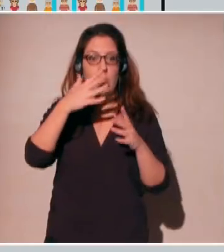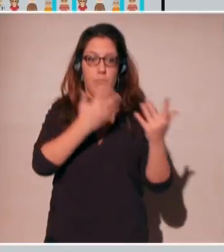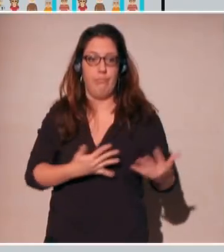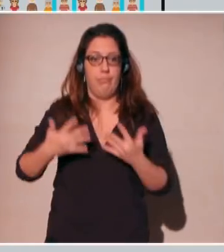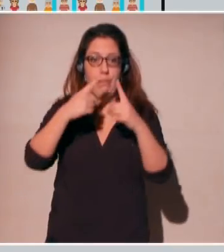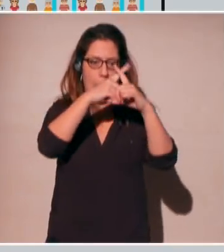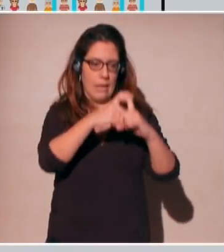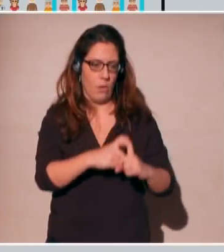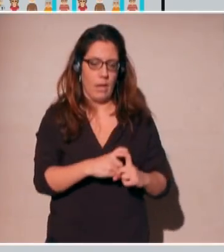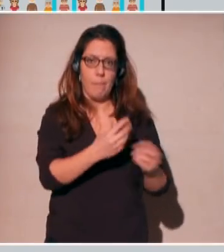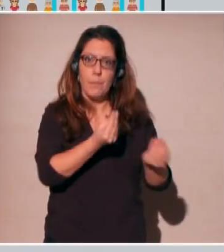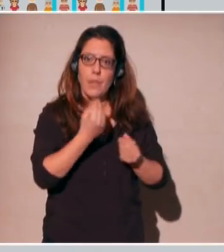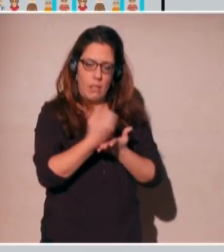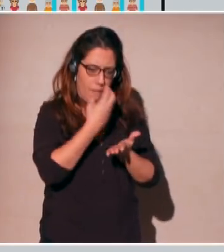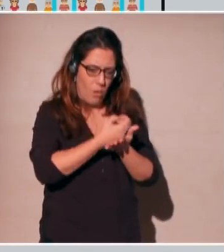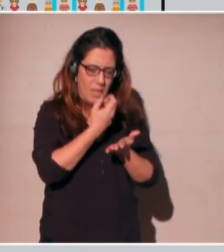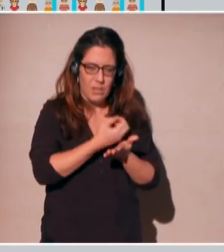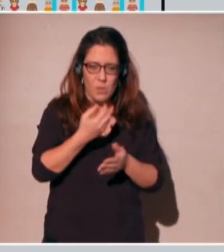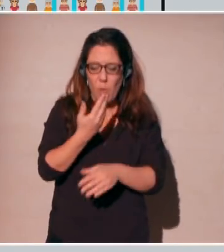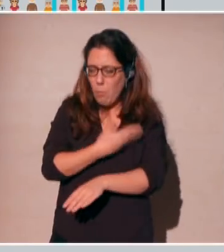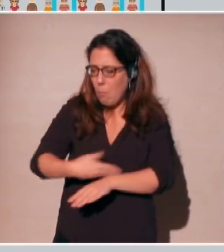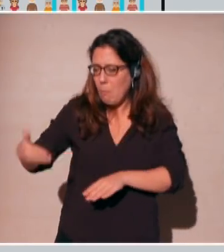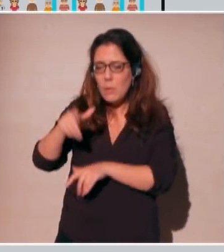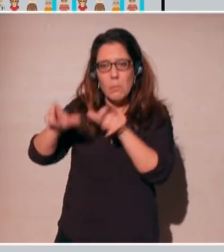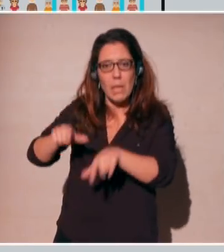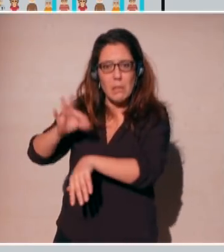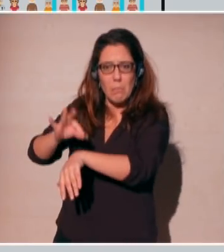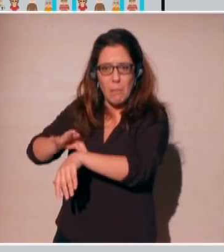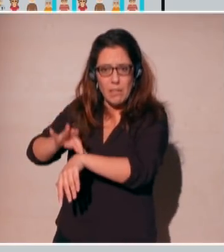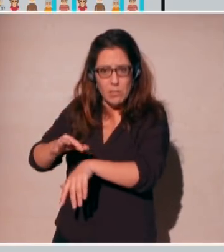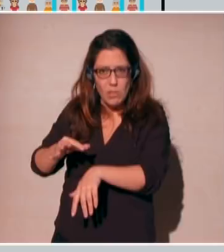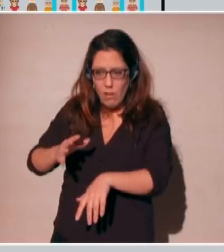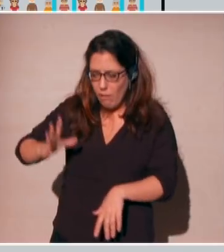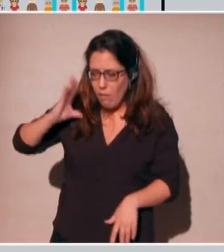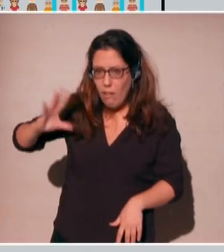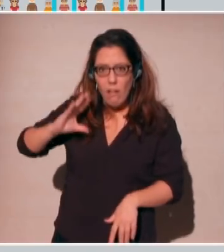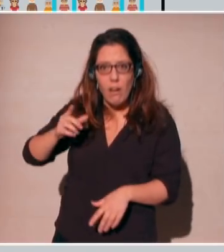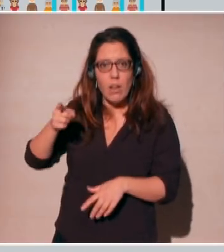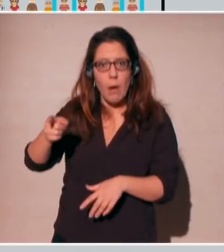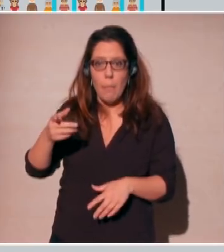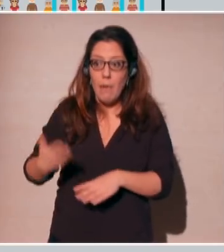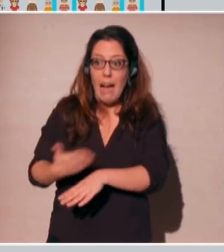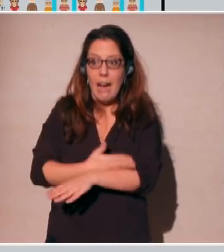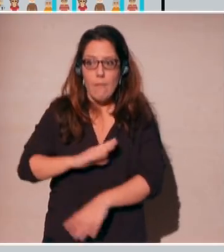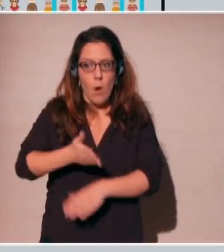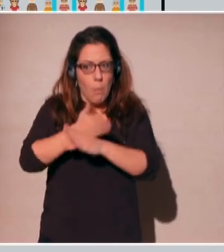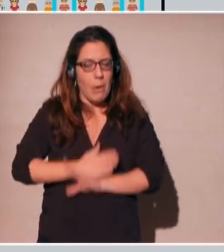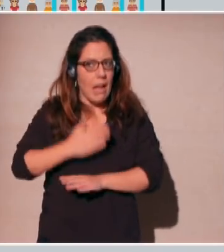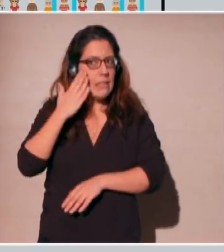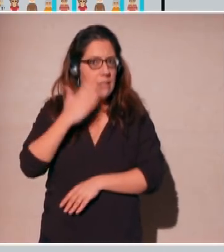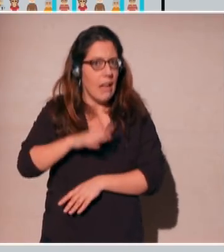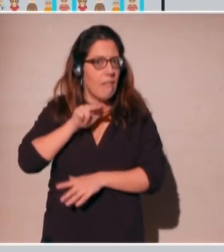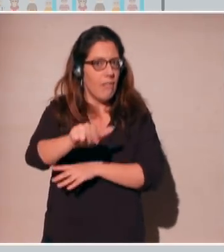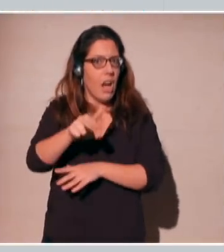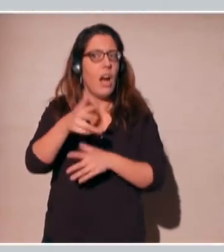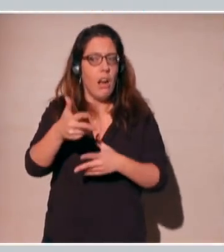in front of you and know what happened to them and deduce what is the best treatment for you. And it can actually be done, and